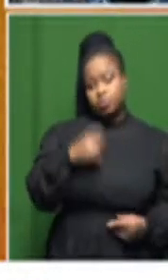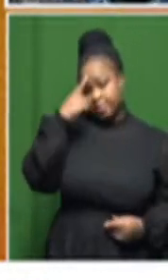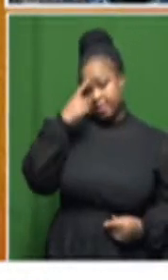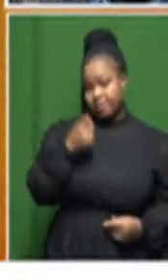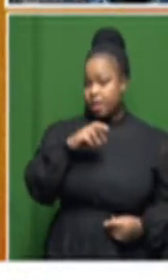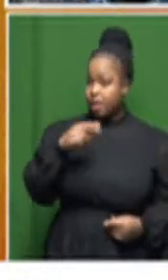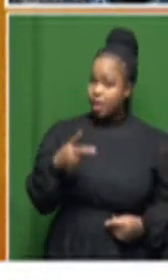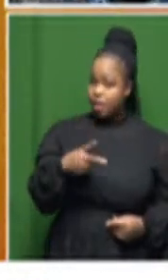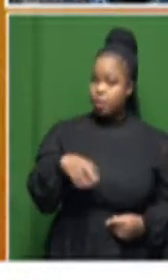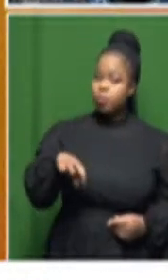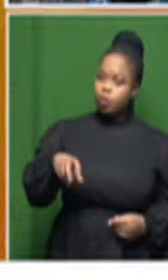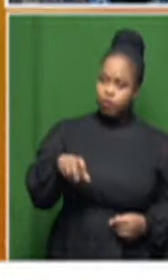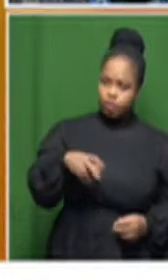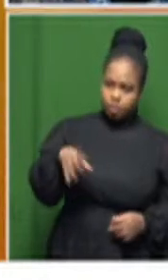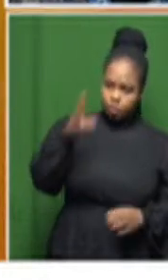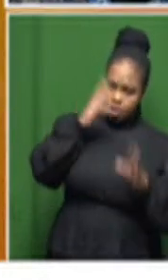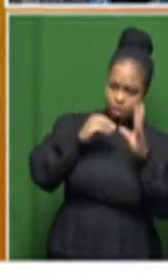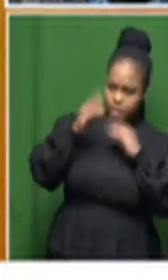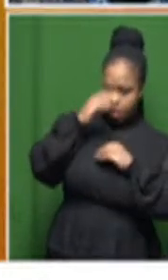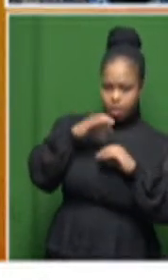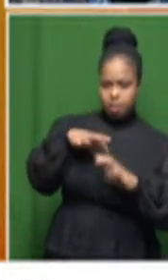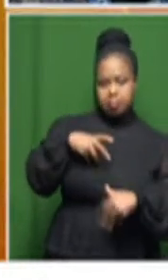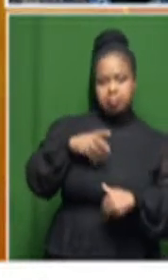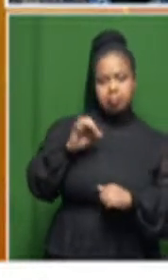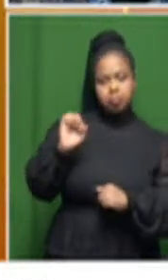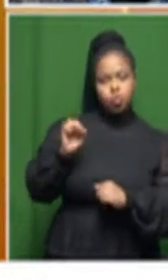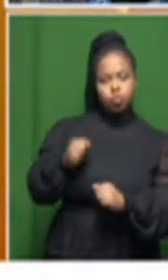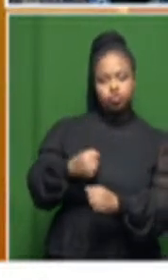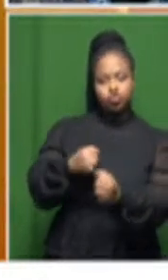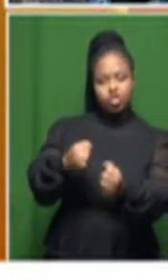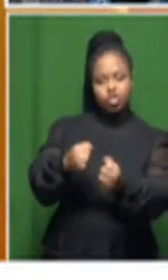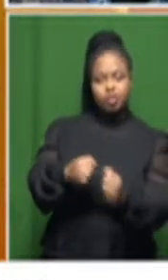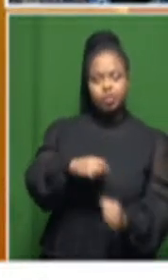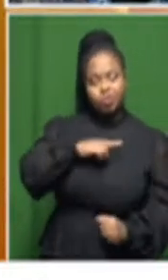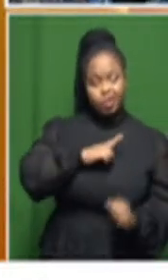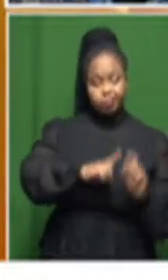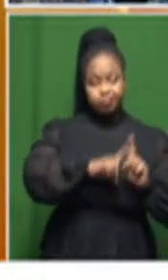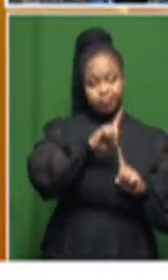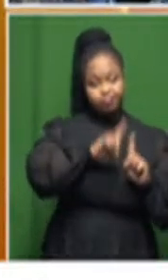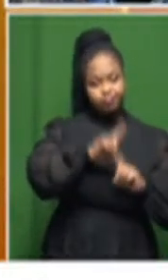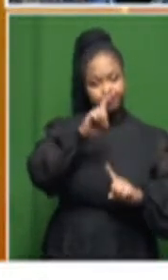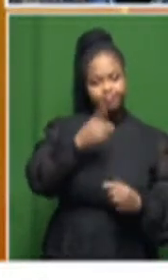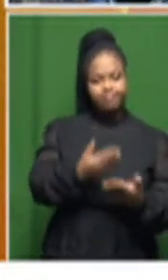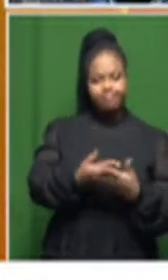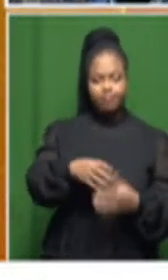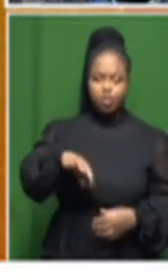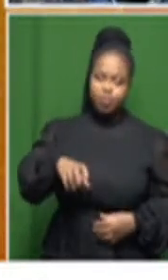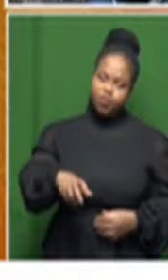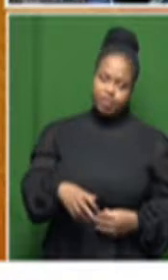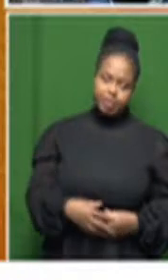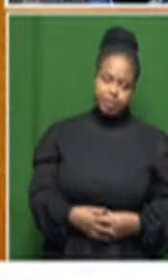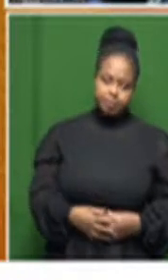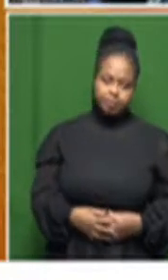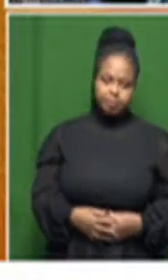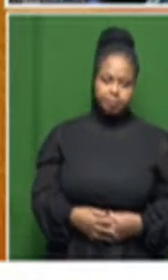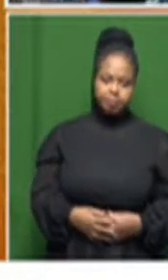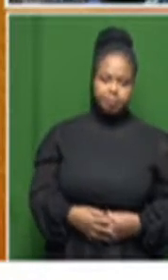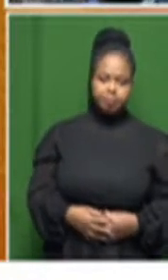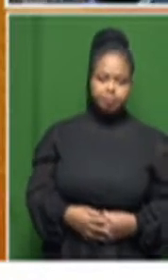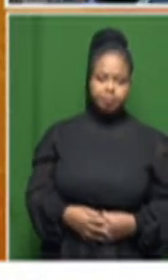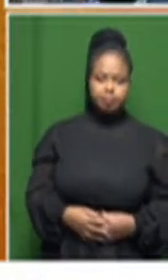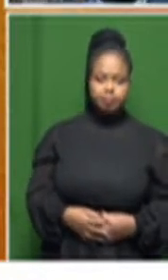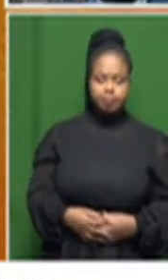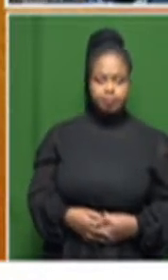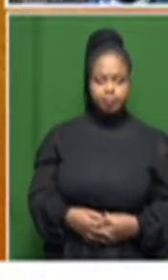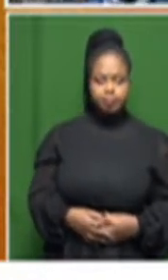will learn and adopt some of the strategies that we've used in order to succeed as the province. Without wasting any